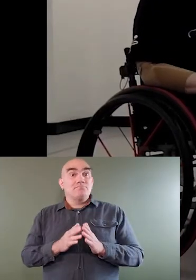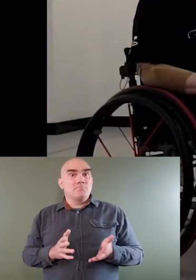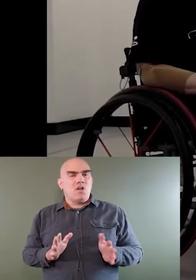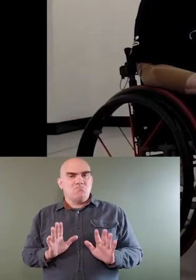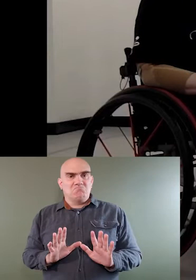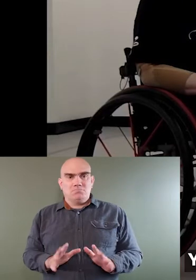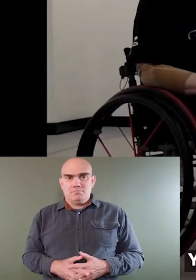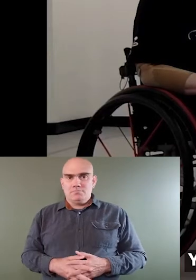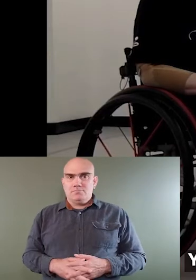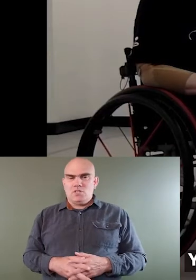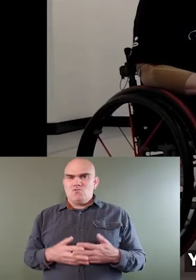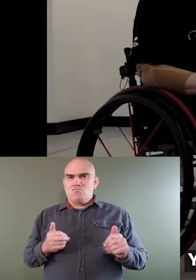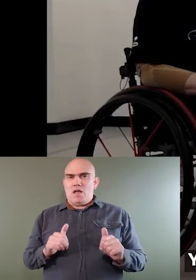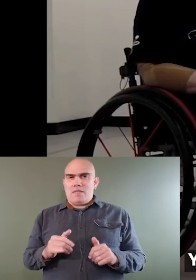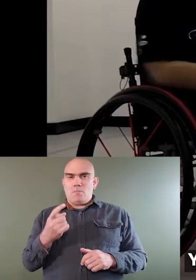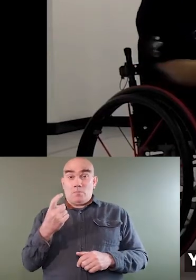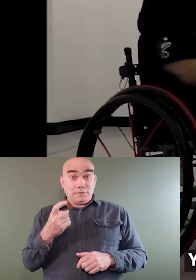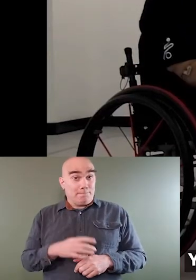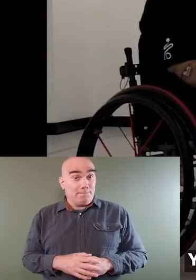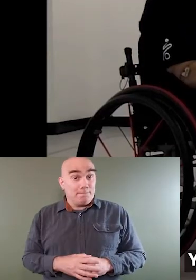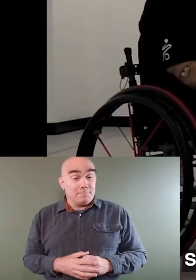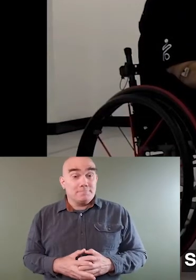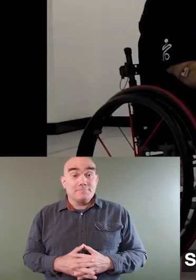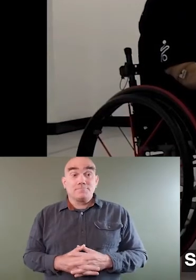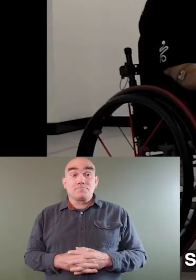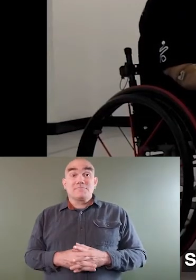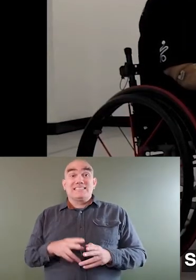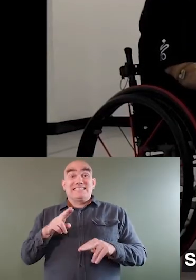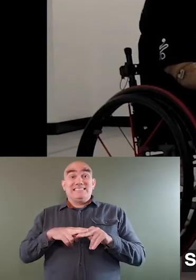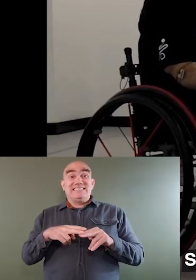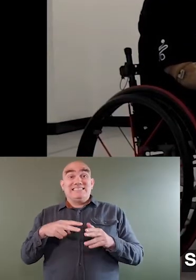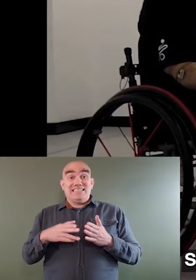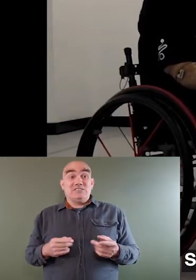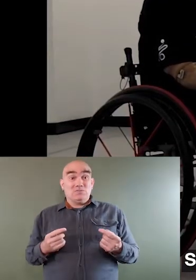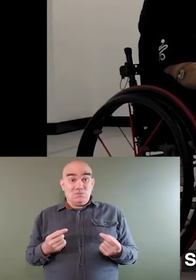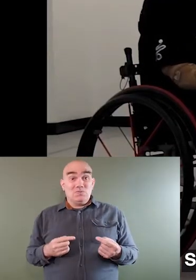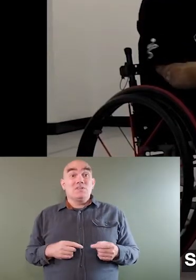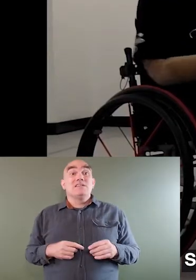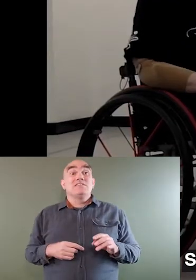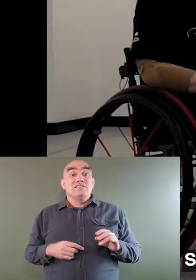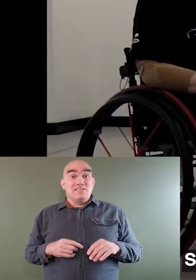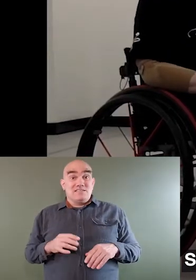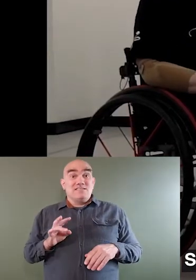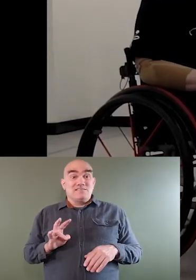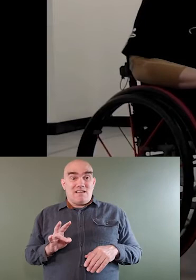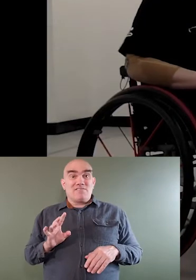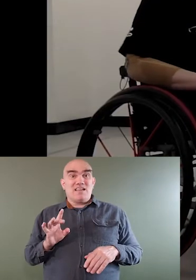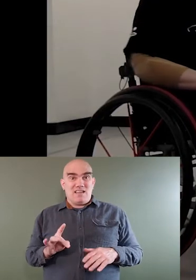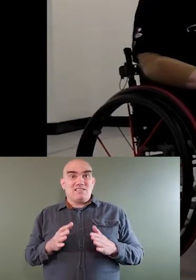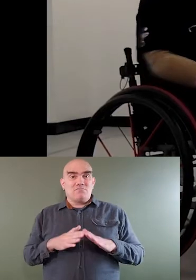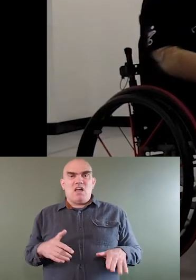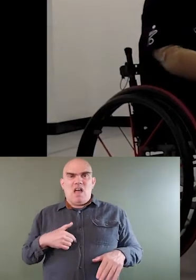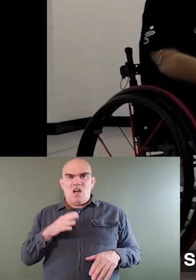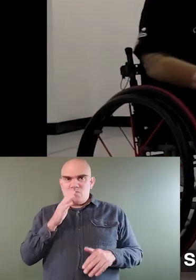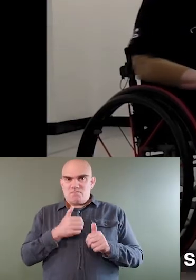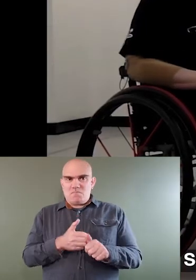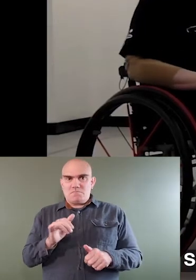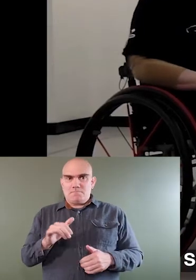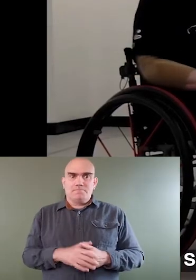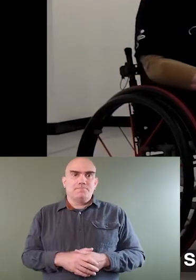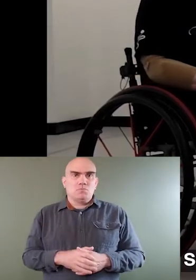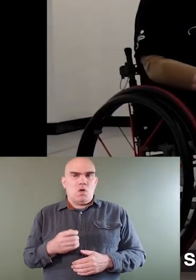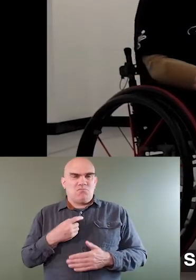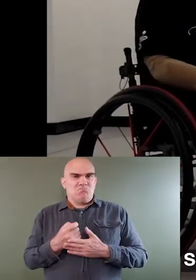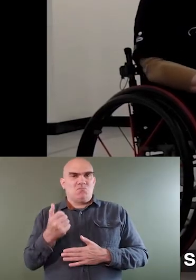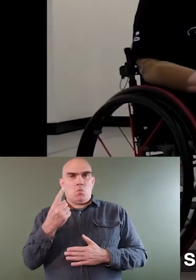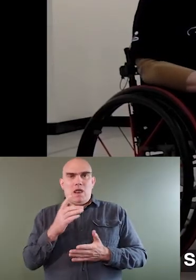Rest. Yes. So let's try that one more time. Seated dancers will go 7, 8. I'll do that as well. So I'm going to take